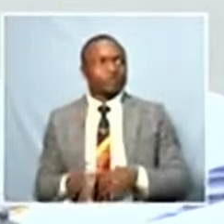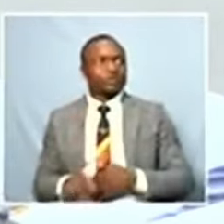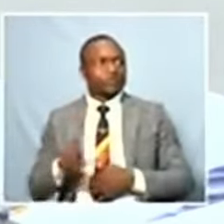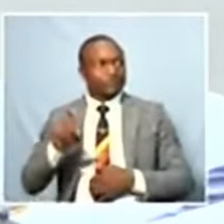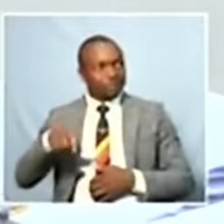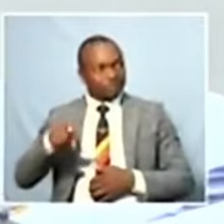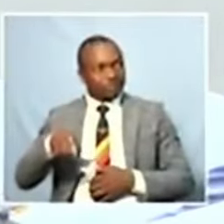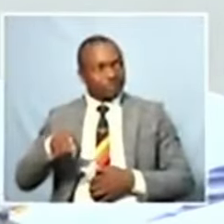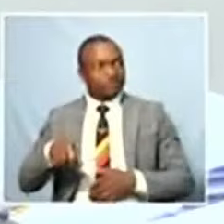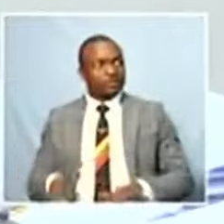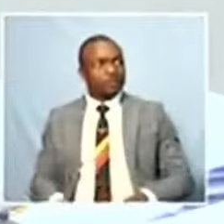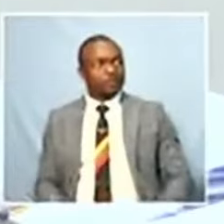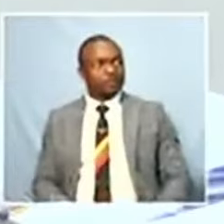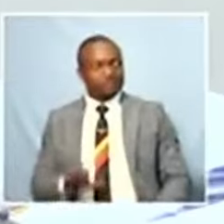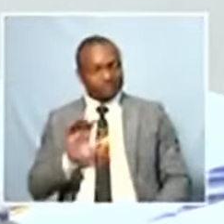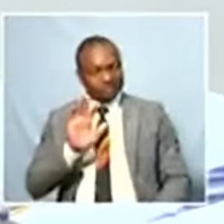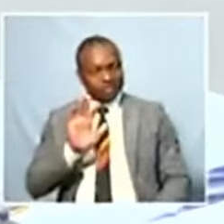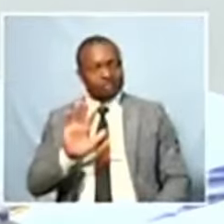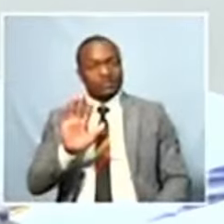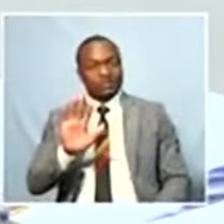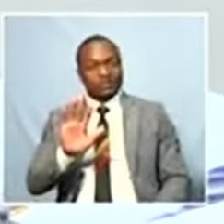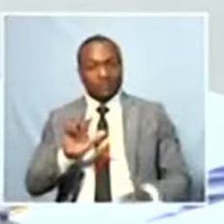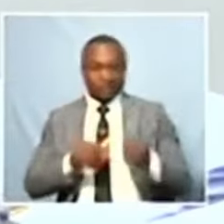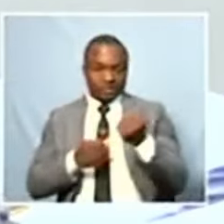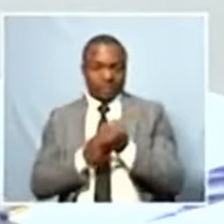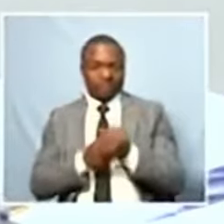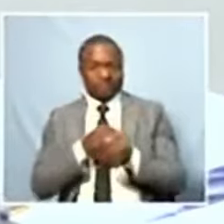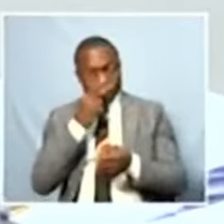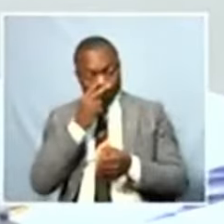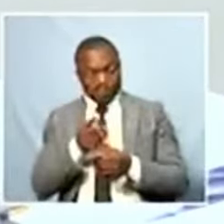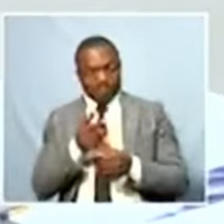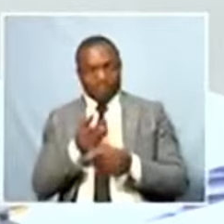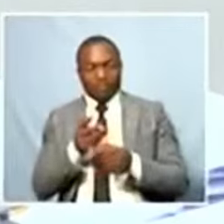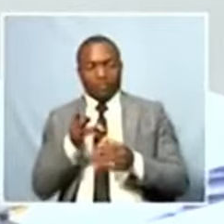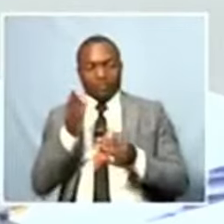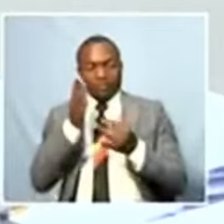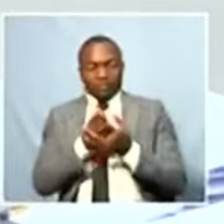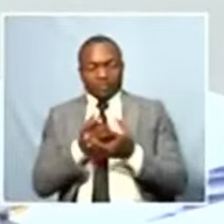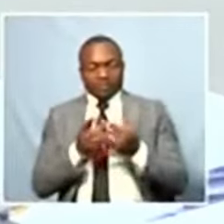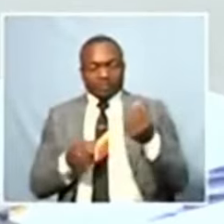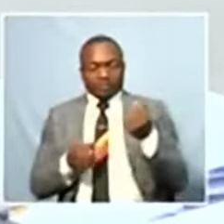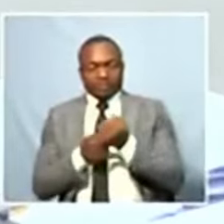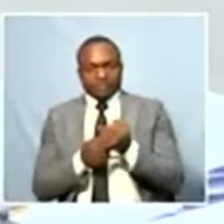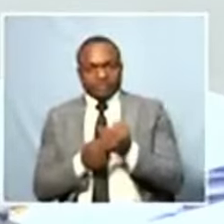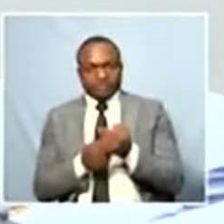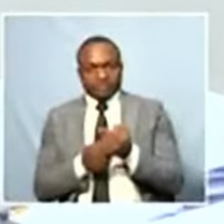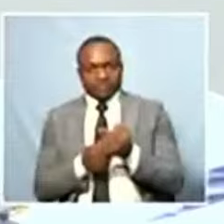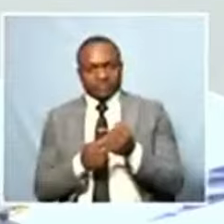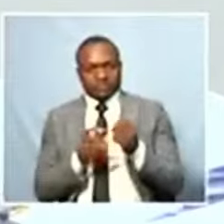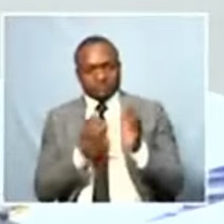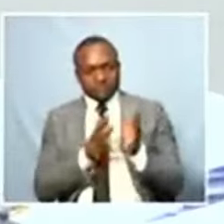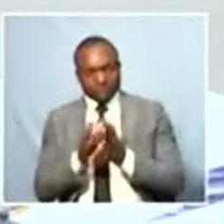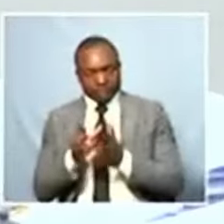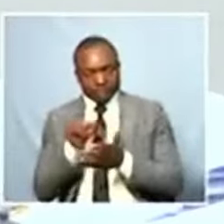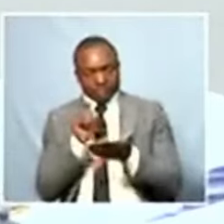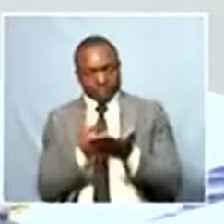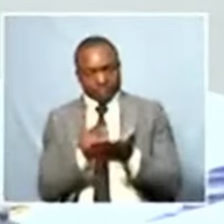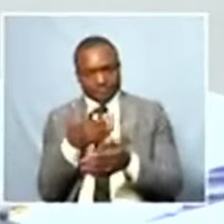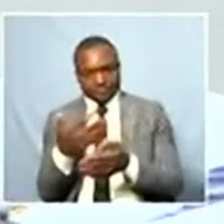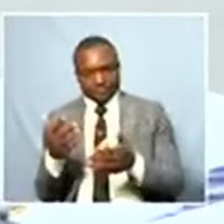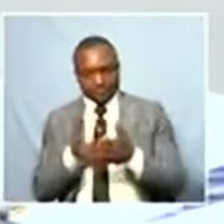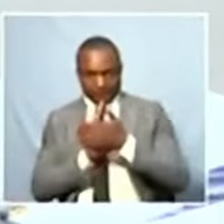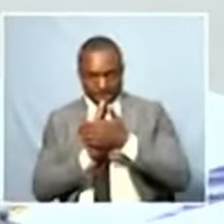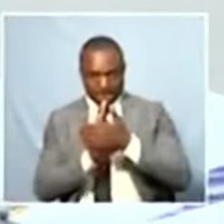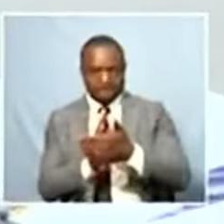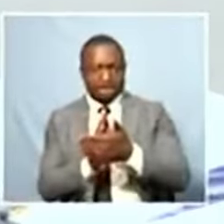need your input and support to look at the medium-term revenue strategy when it's developed, because that's now the document that will guide in terms